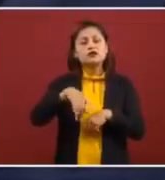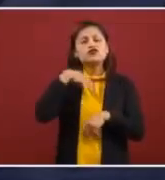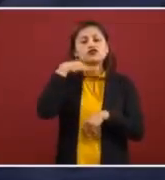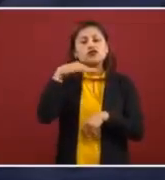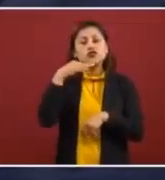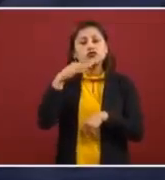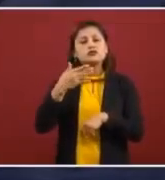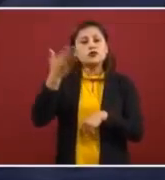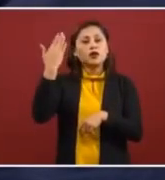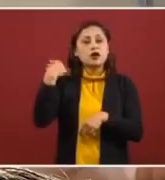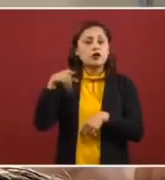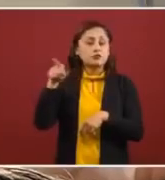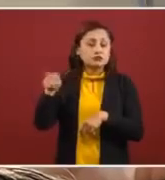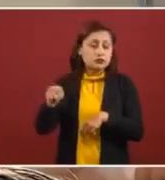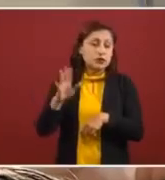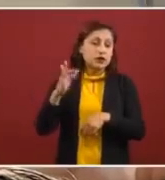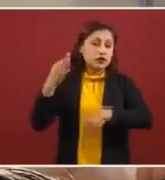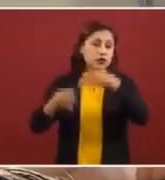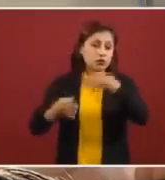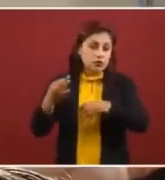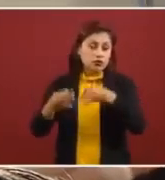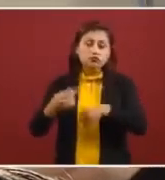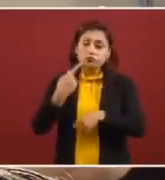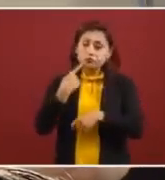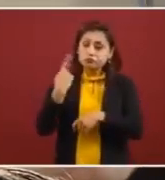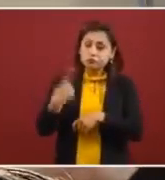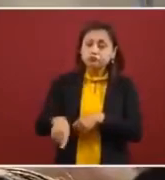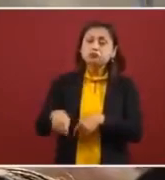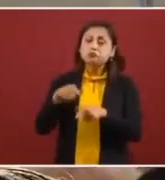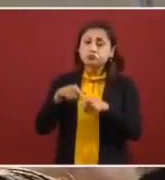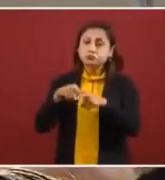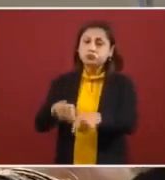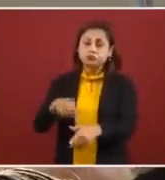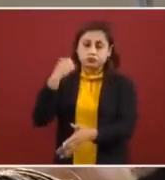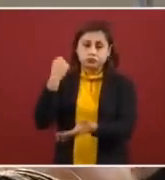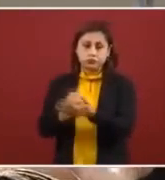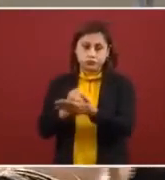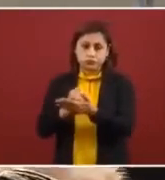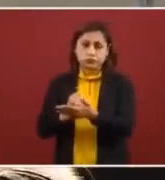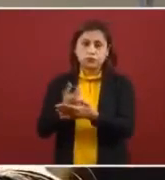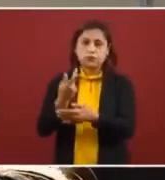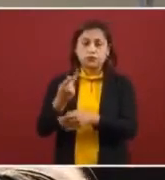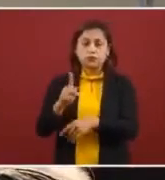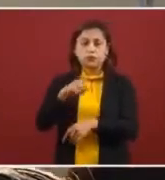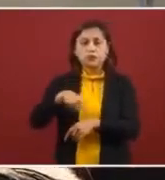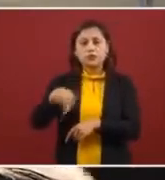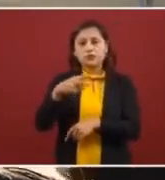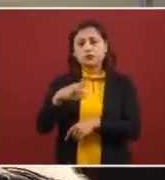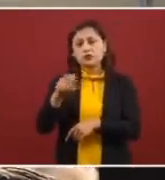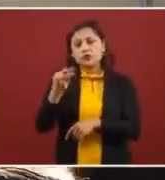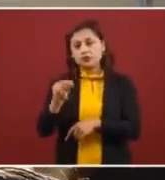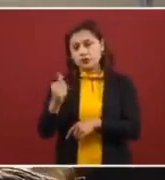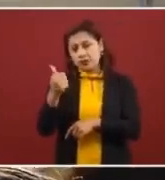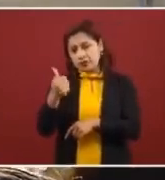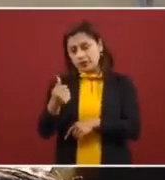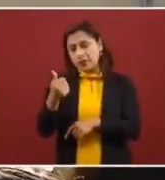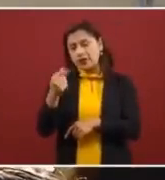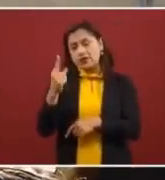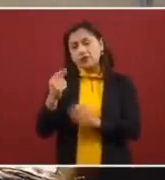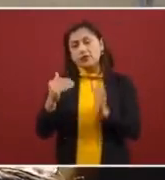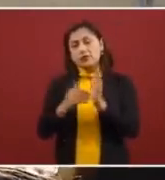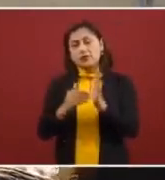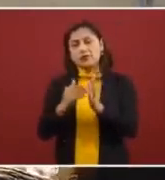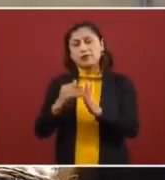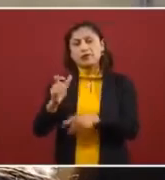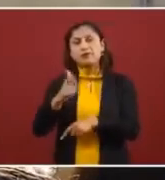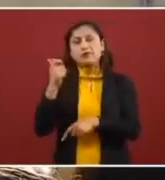en tribunales y quedaron firmes. Pero también hay 822 mil millones de pesos en sanciones a empresas que le deben al